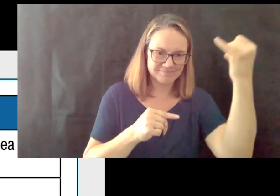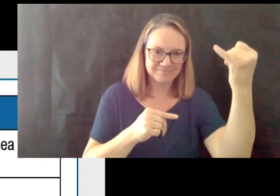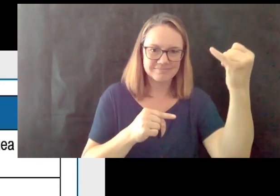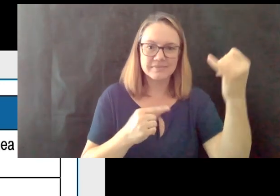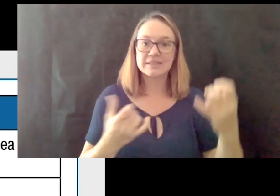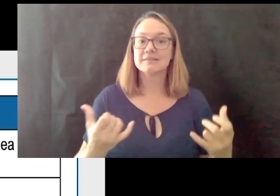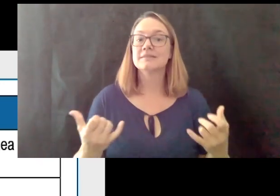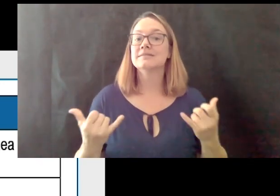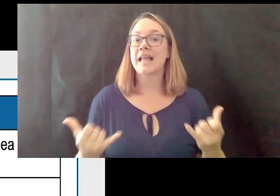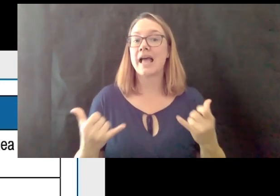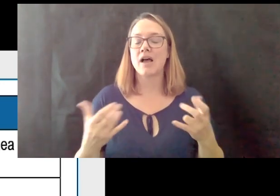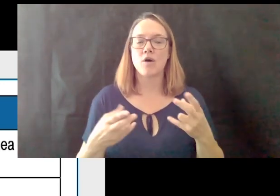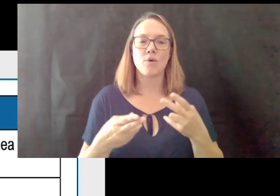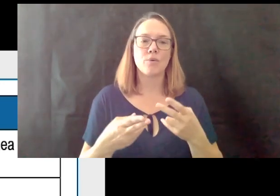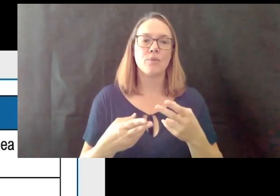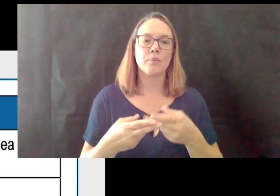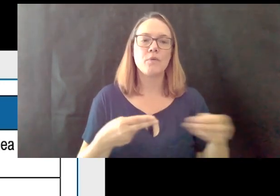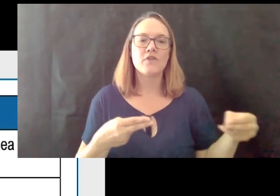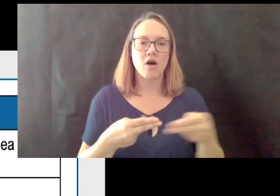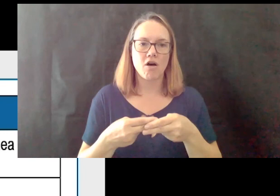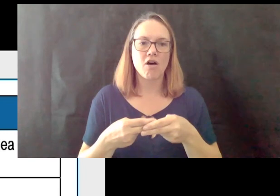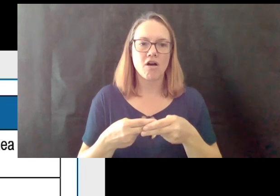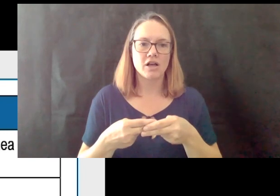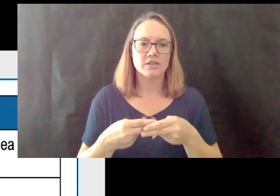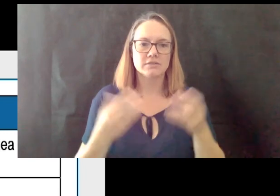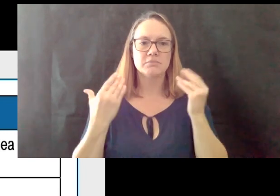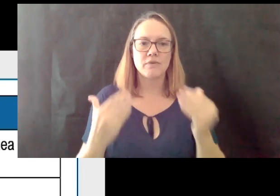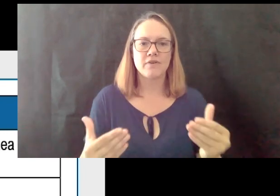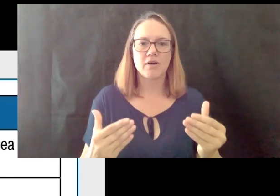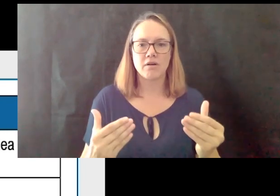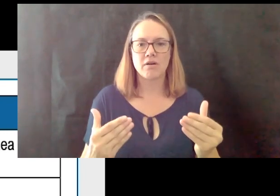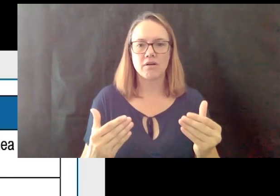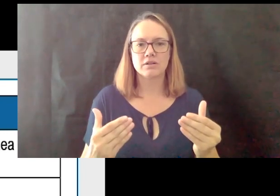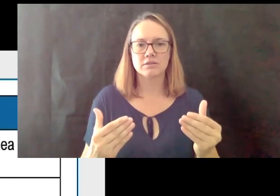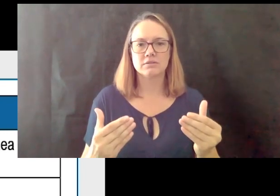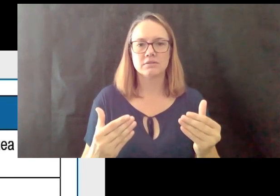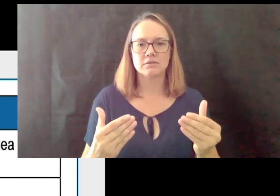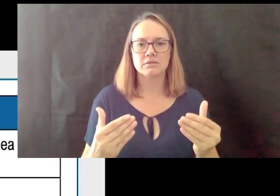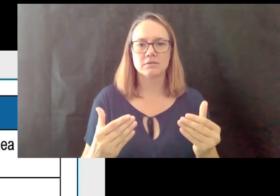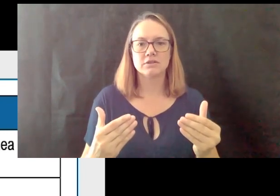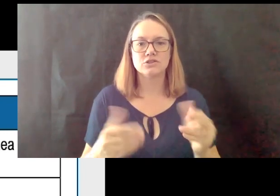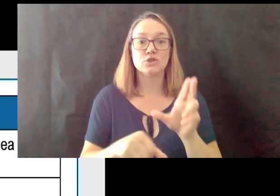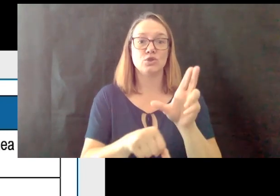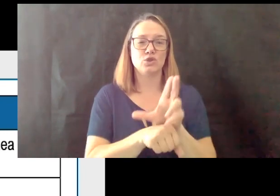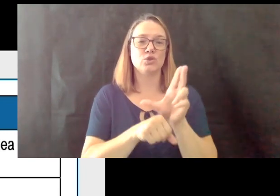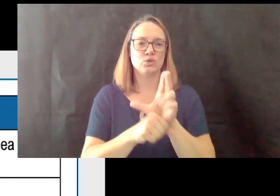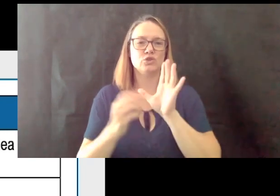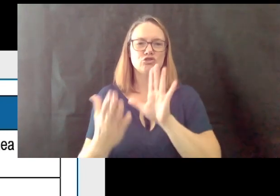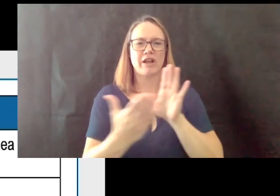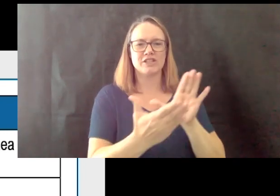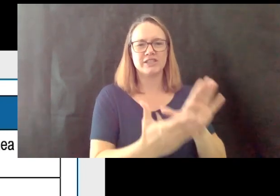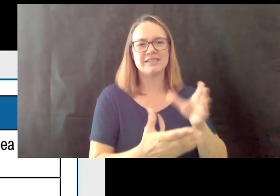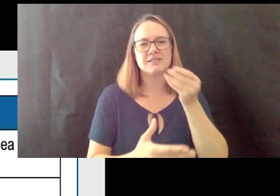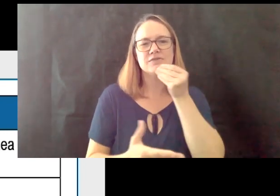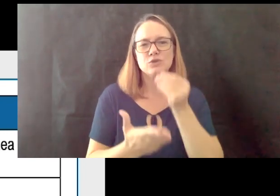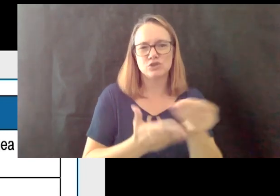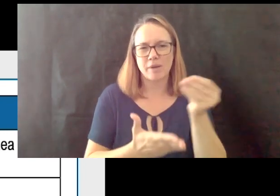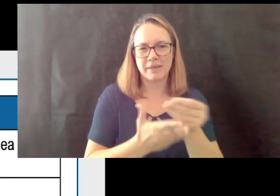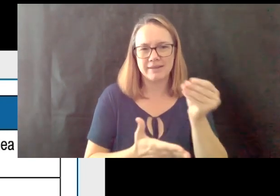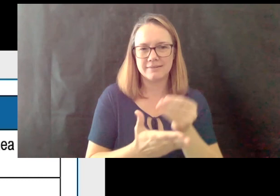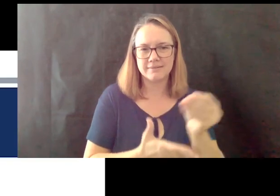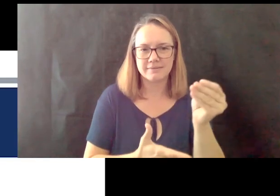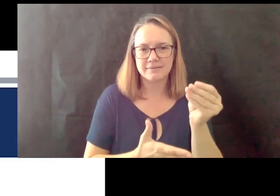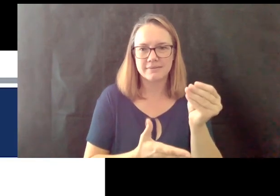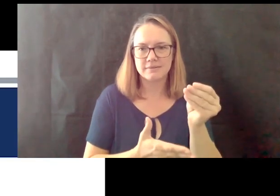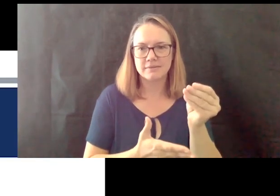some beneficial ways of managing your carbohydrate intake, let's move on to ways to implement these strategies at the grocery store.